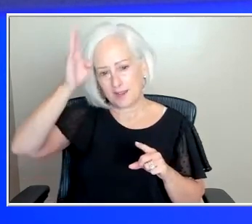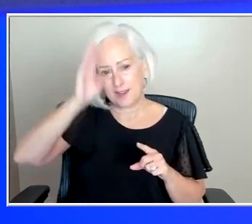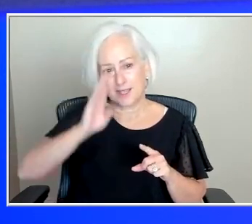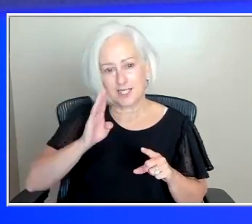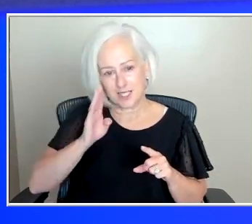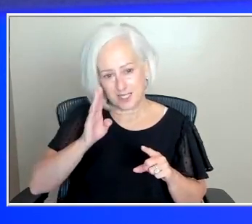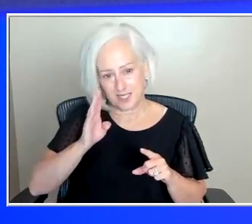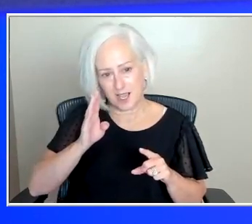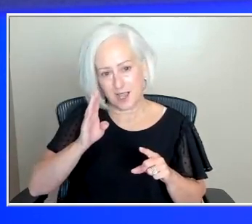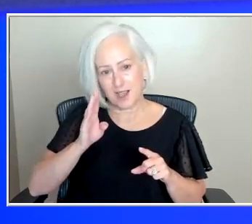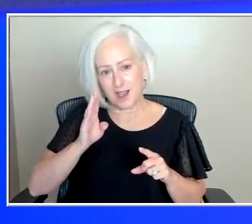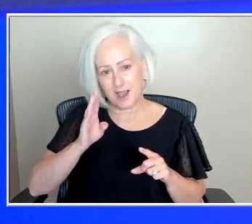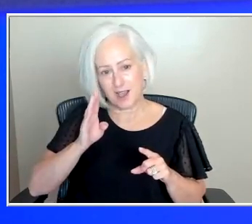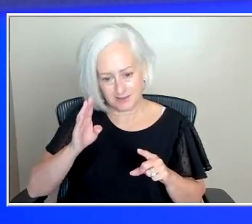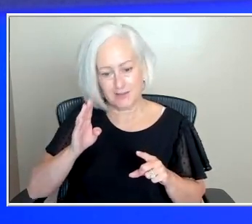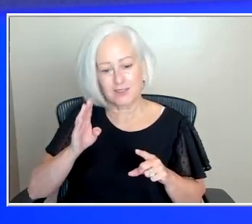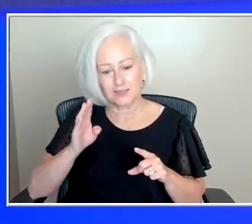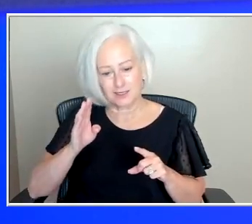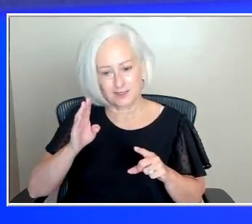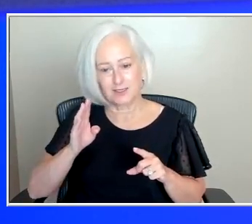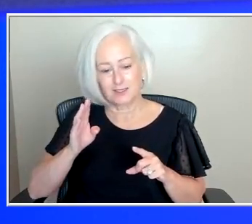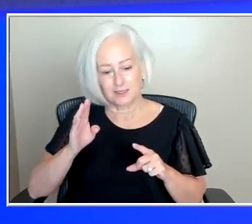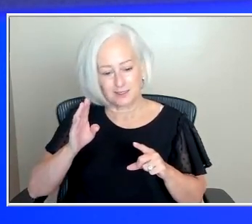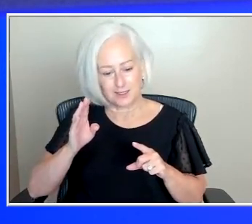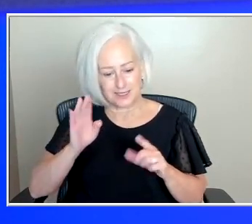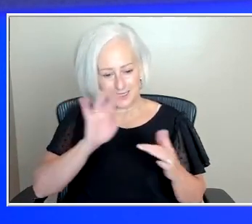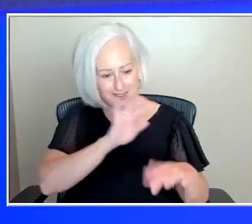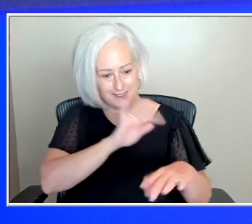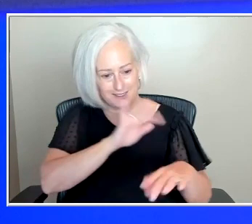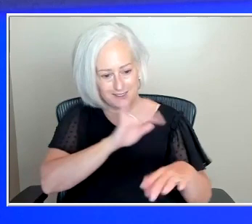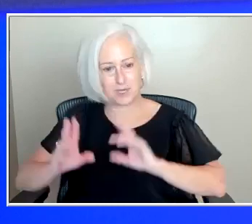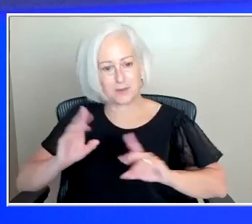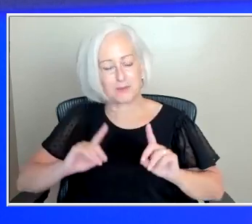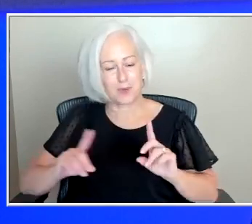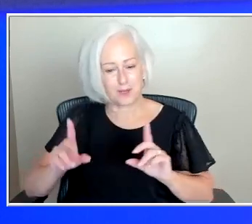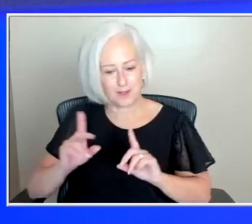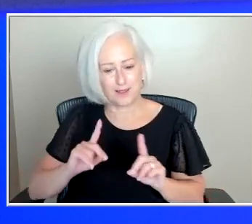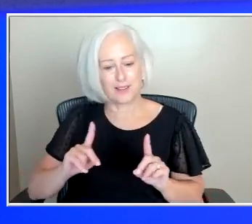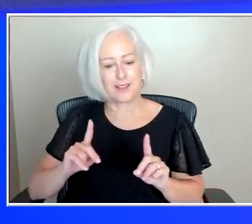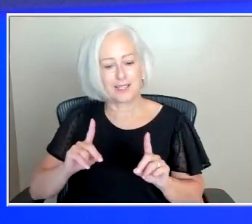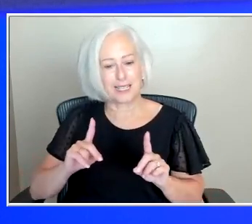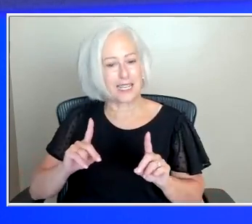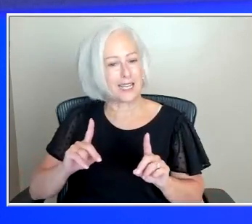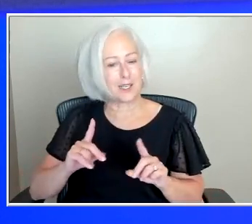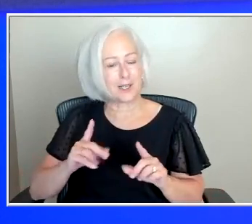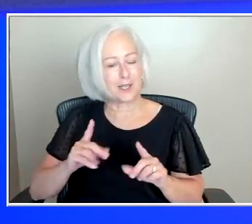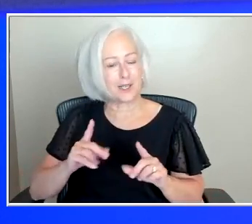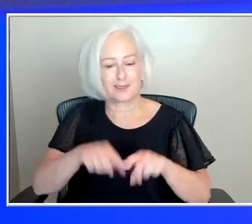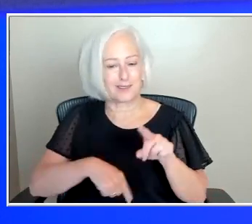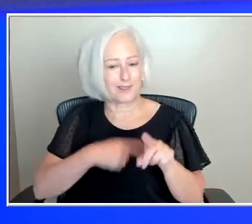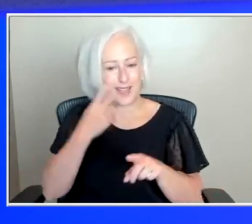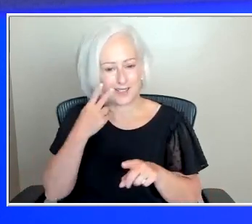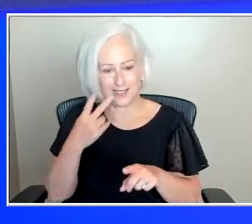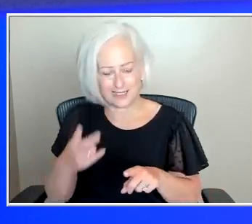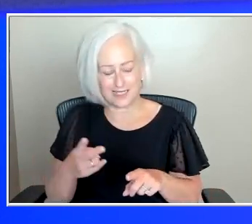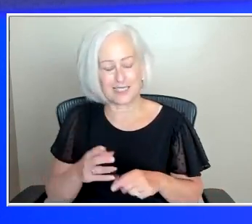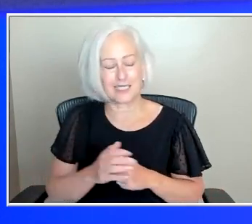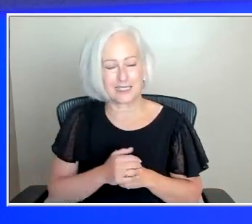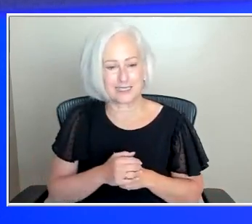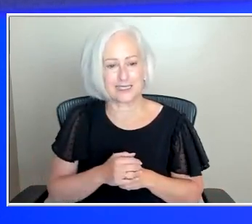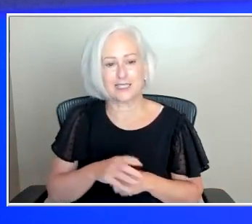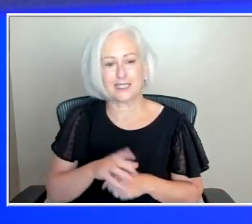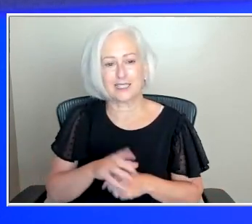in a mysterious way, and by putting Dr. McGurth and Dr. Lutfi in my